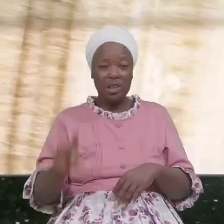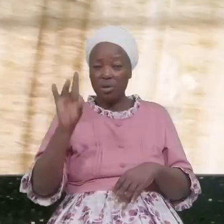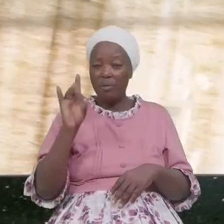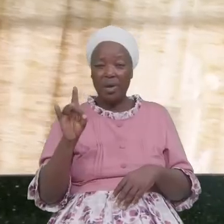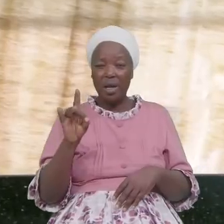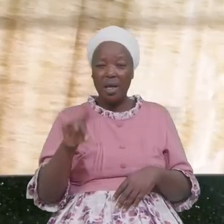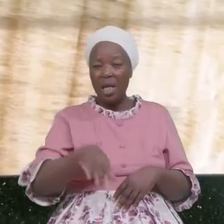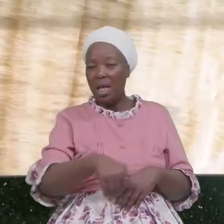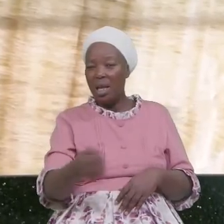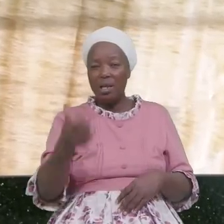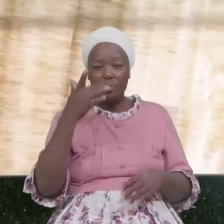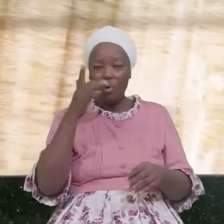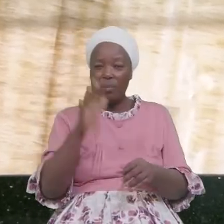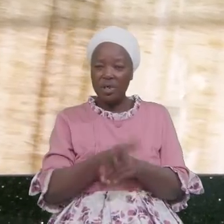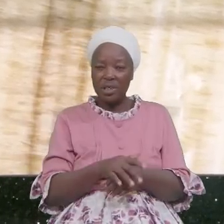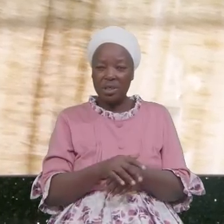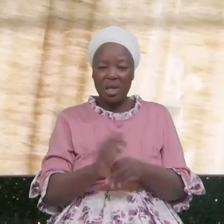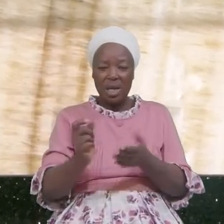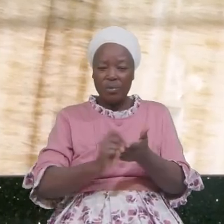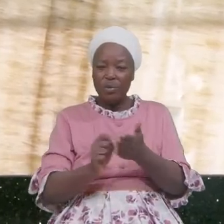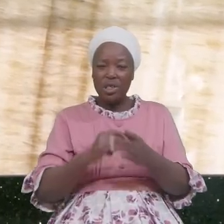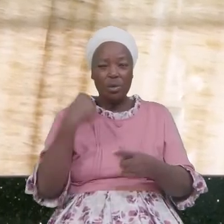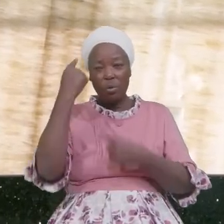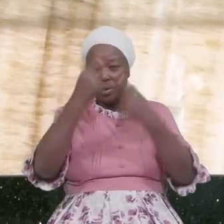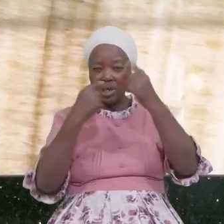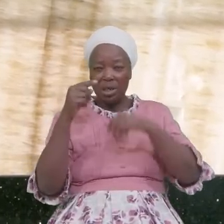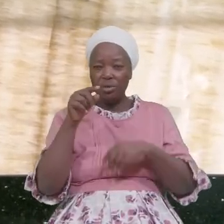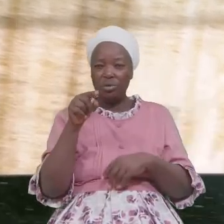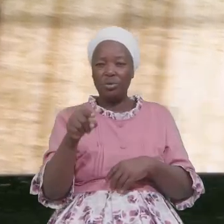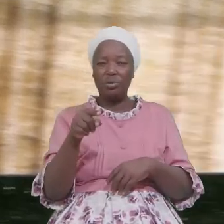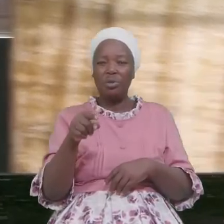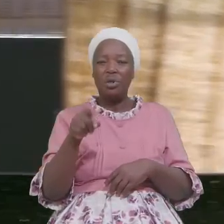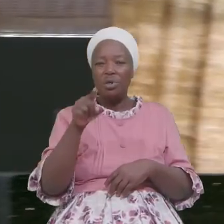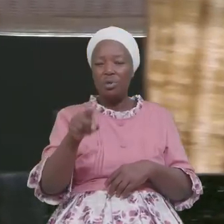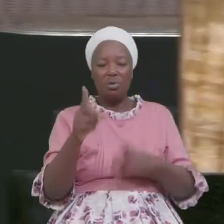any promise written concerning you, you come to